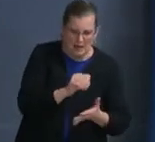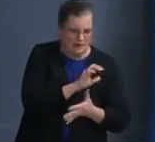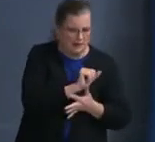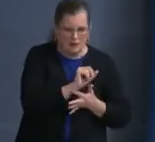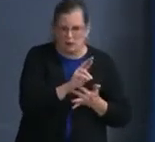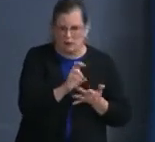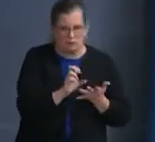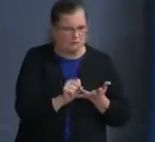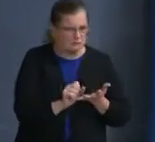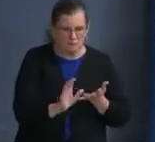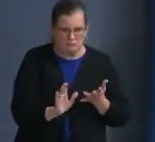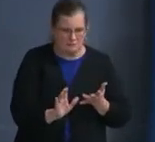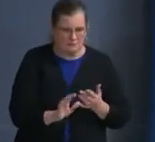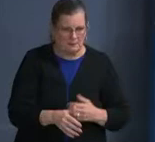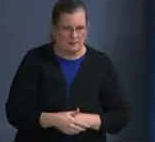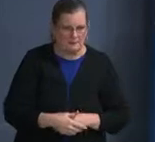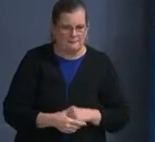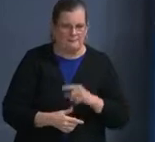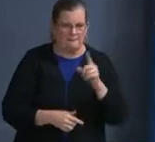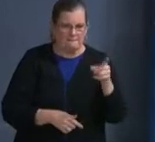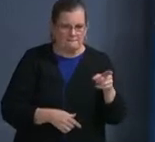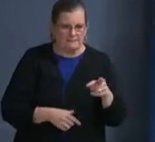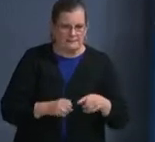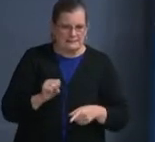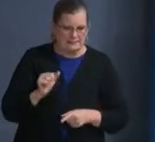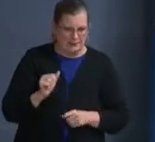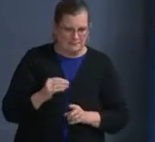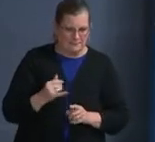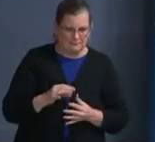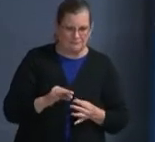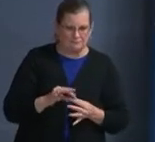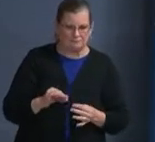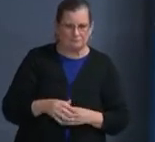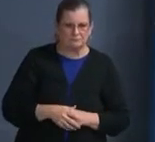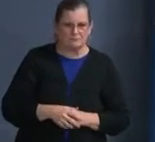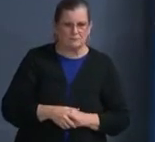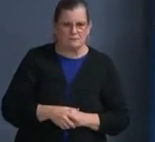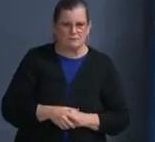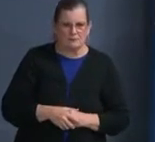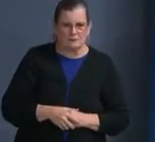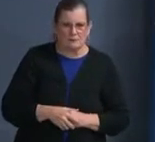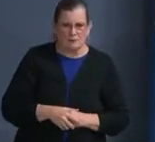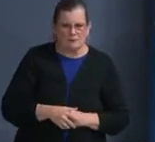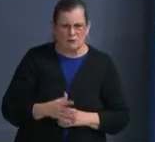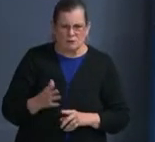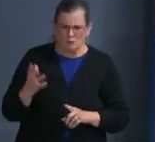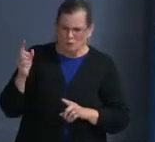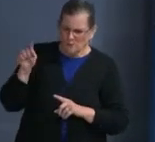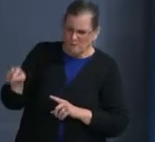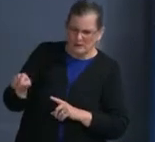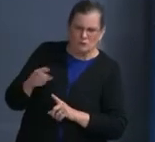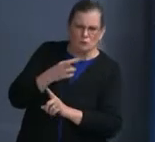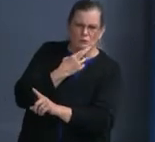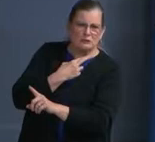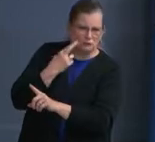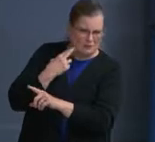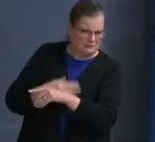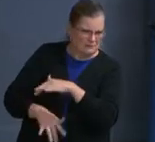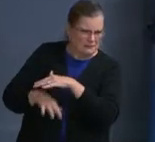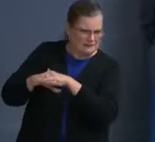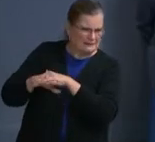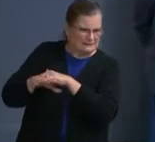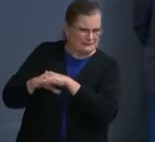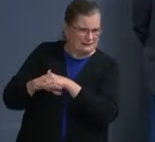Sam? And I don't know, maybe repeat something you've already said, but cut back in restaurant capacity. I know what's happening in some areas